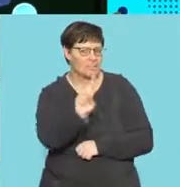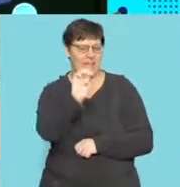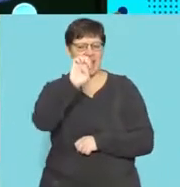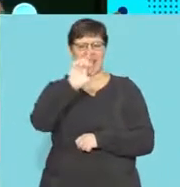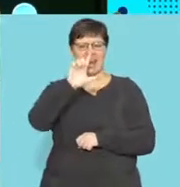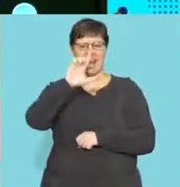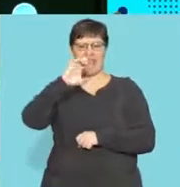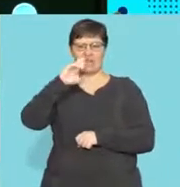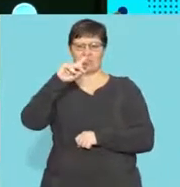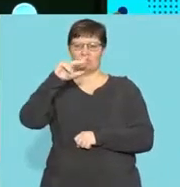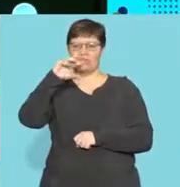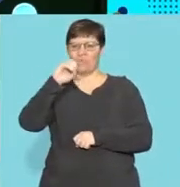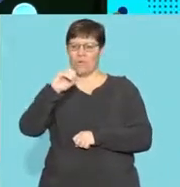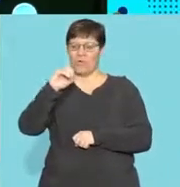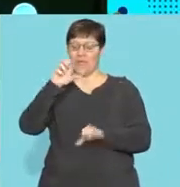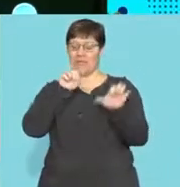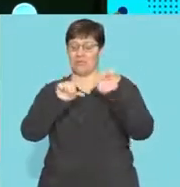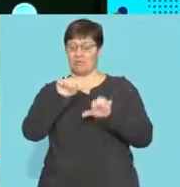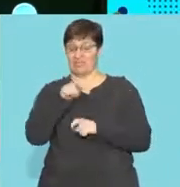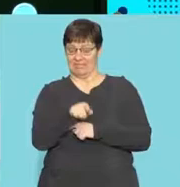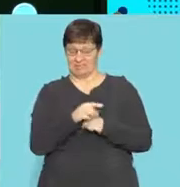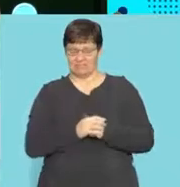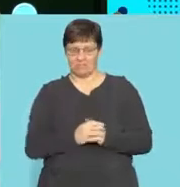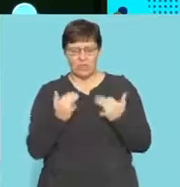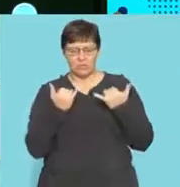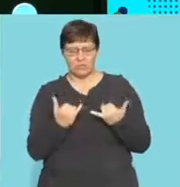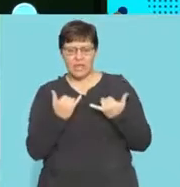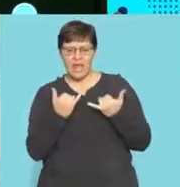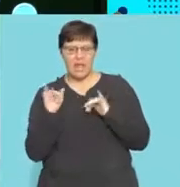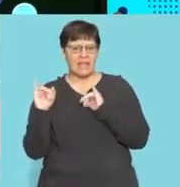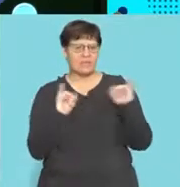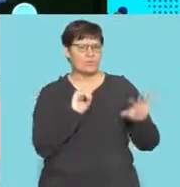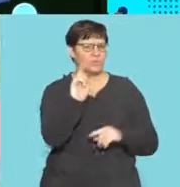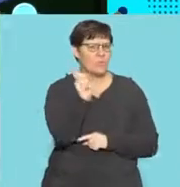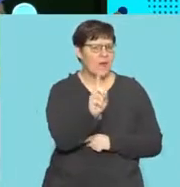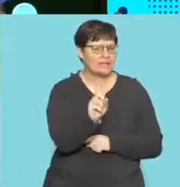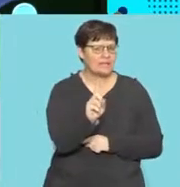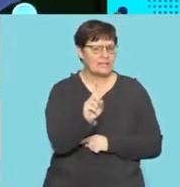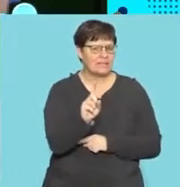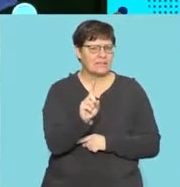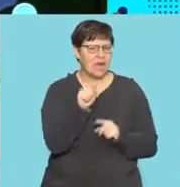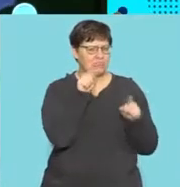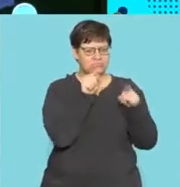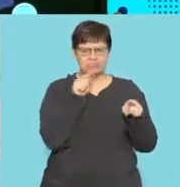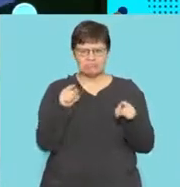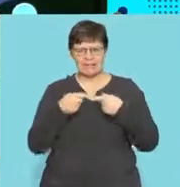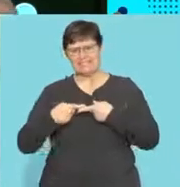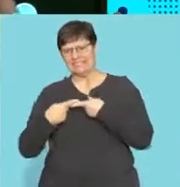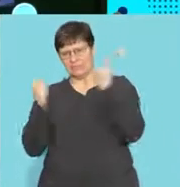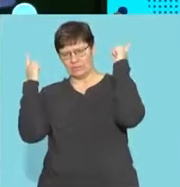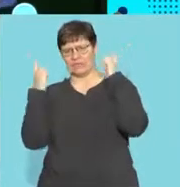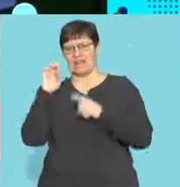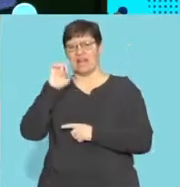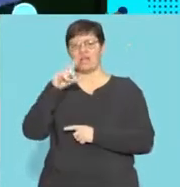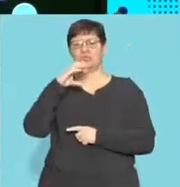today. And for today's lesson, we're going to be introducing you to a different type of electrochemical cell. Not